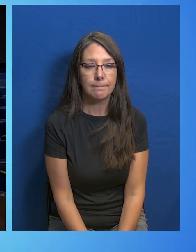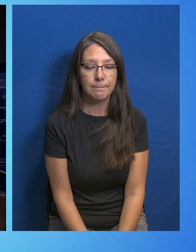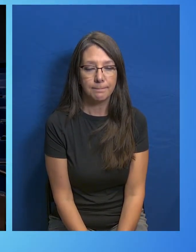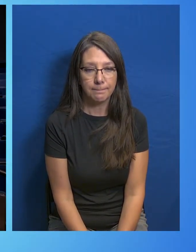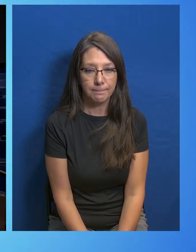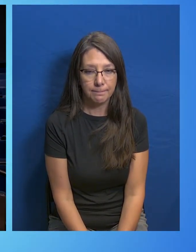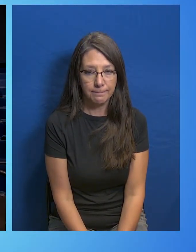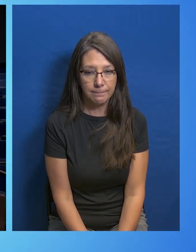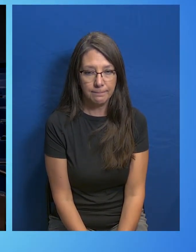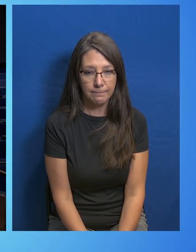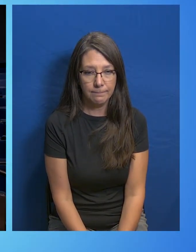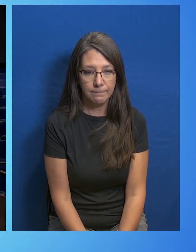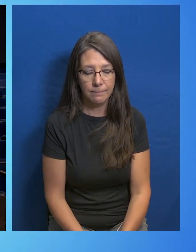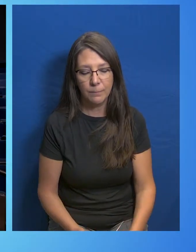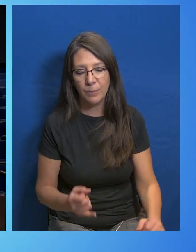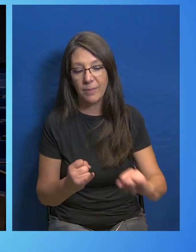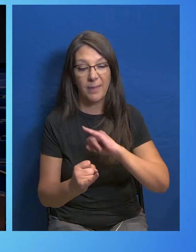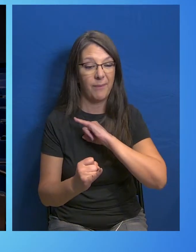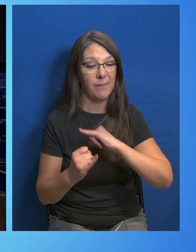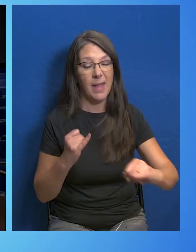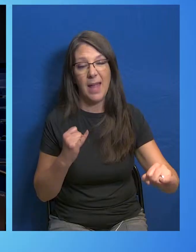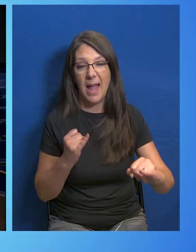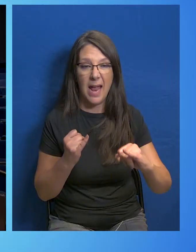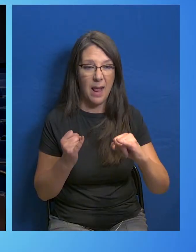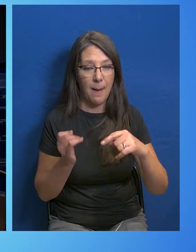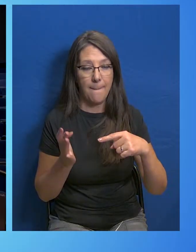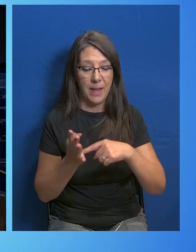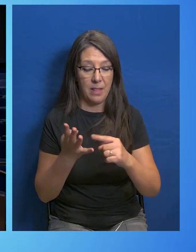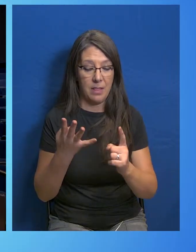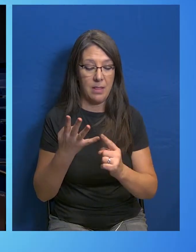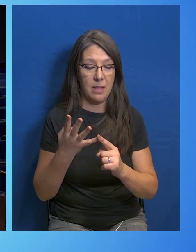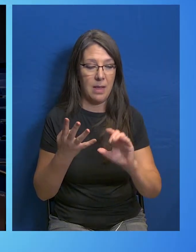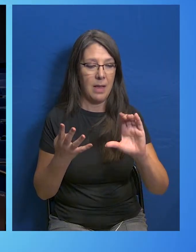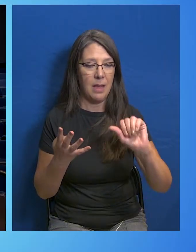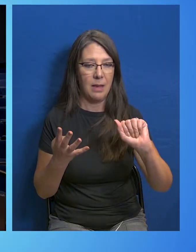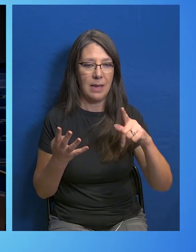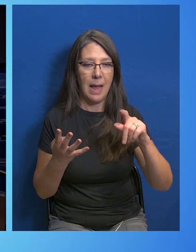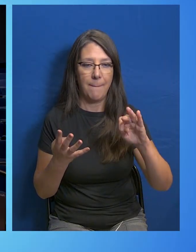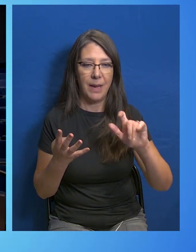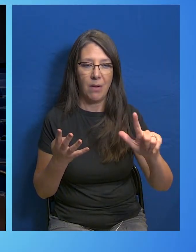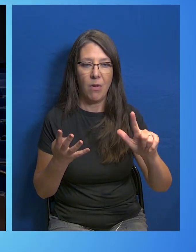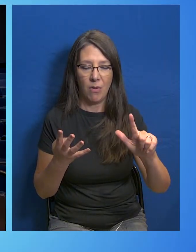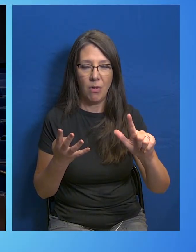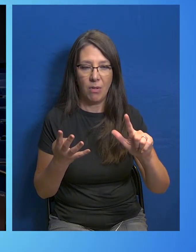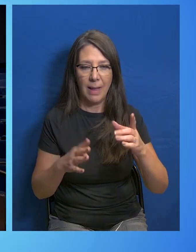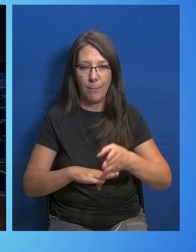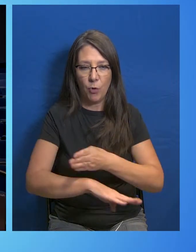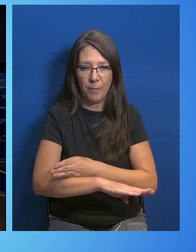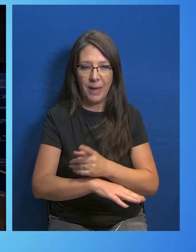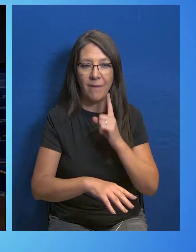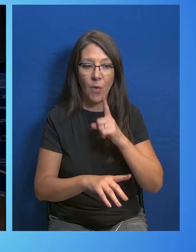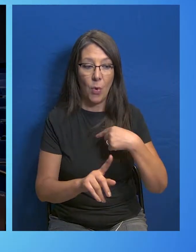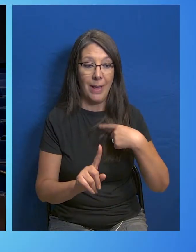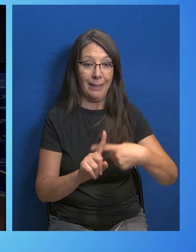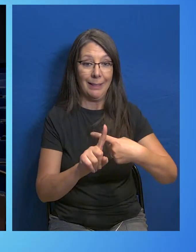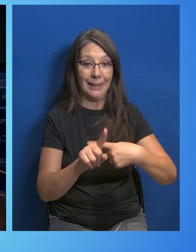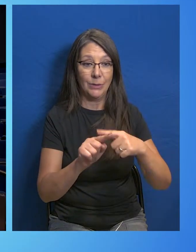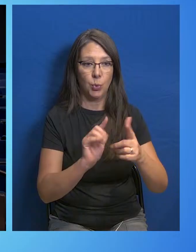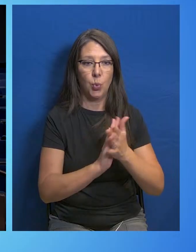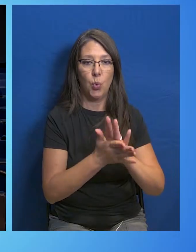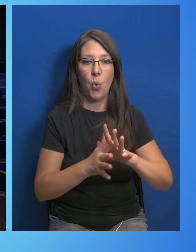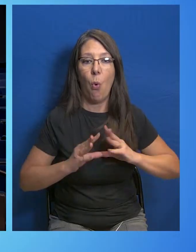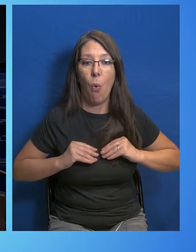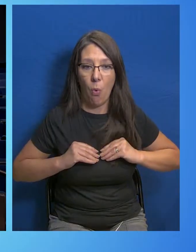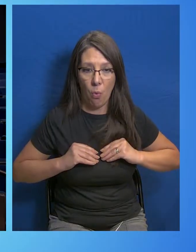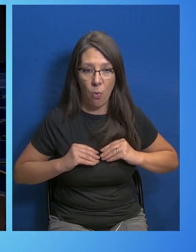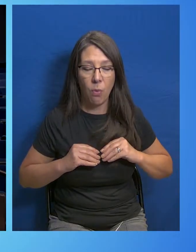And then finally, the final bill is the capital improvement, the lease to own agreement, to